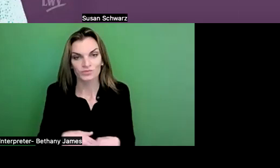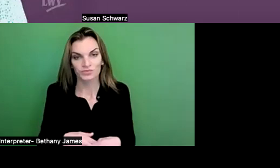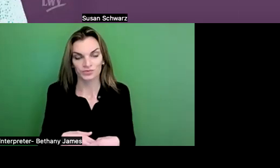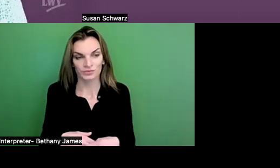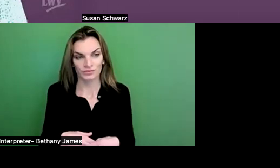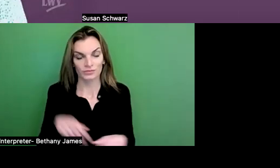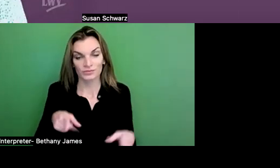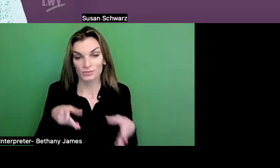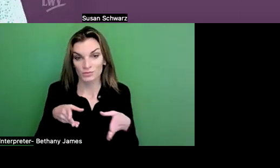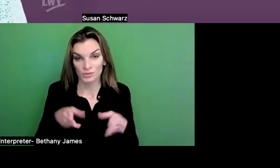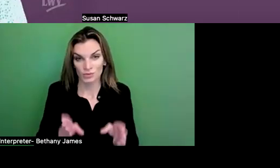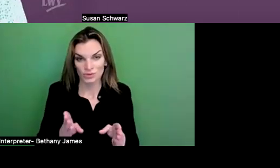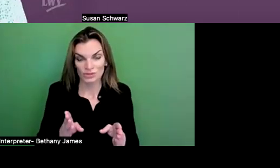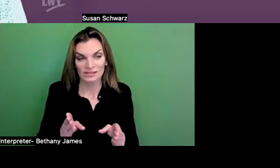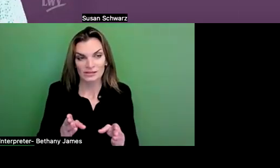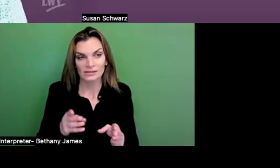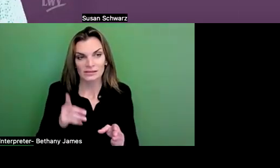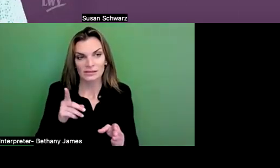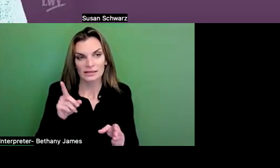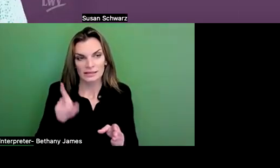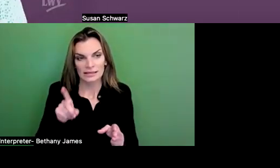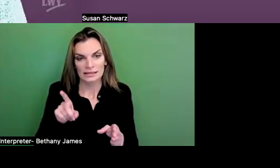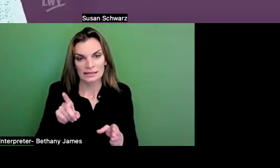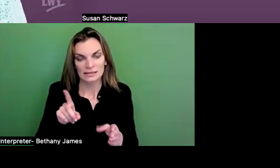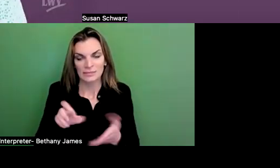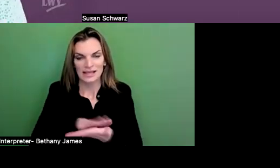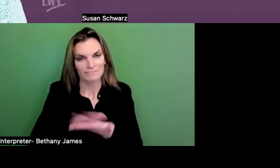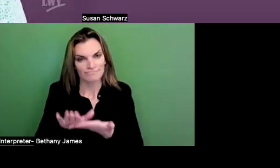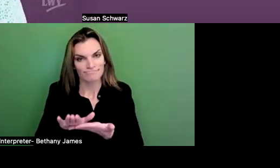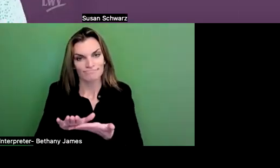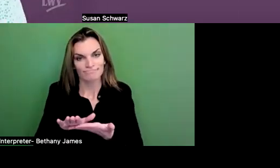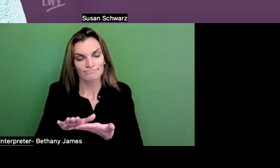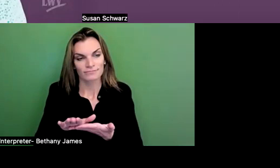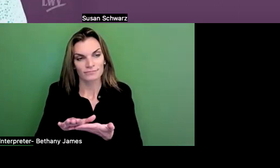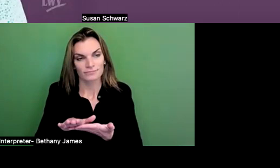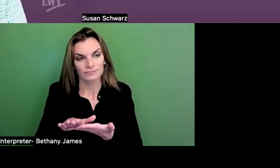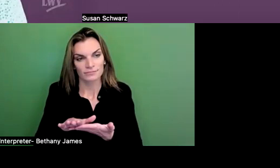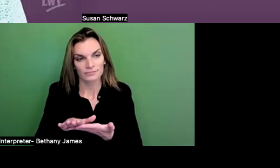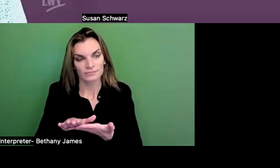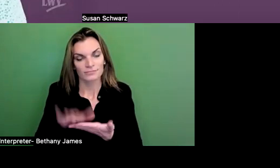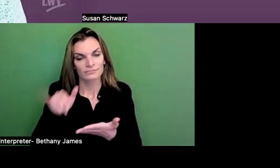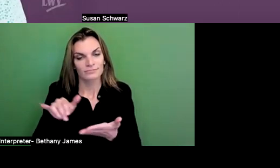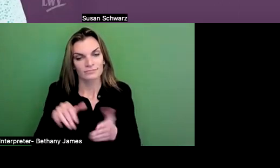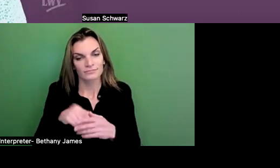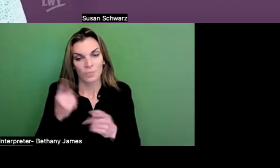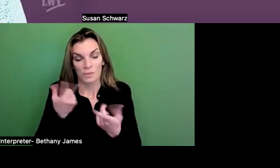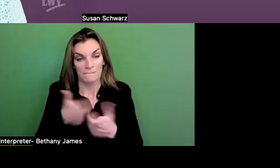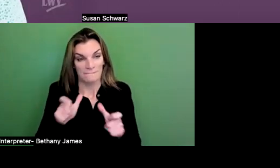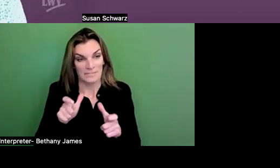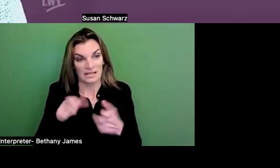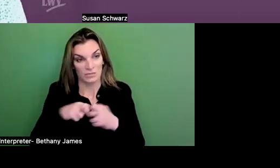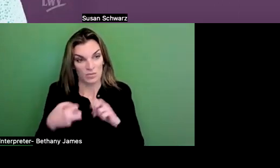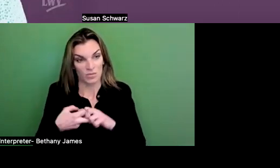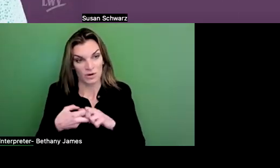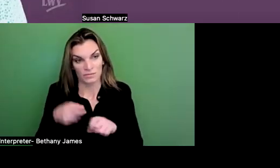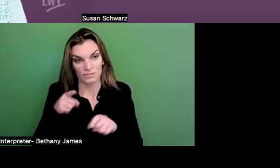streets need to be kept neater. I mean, the right of ways. One of the biggest problems on the right of ways is